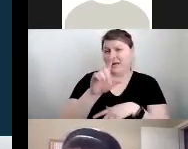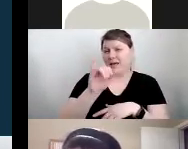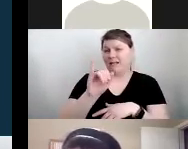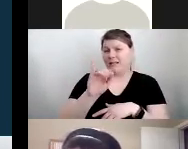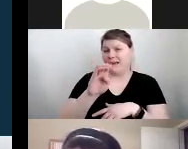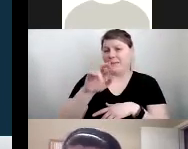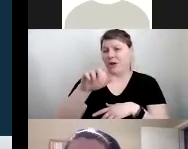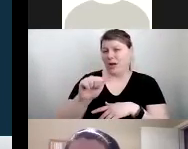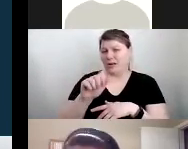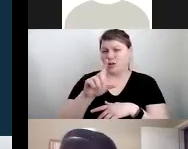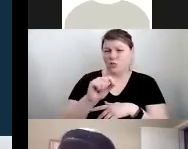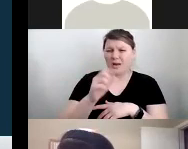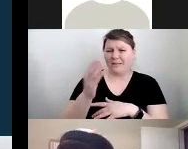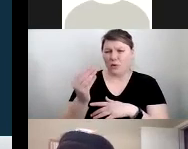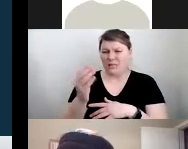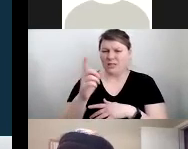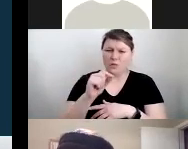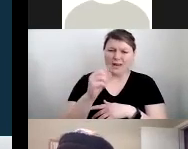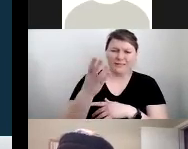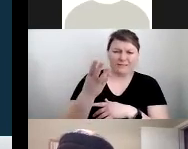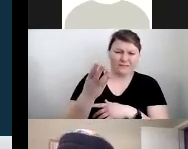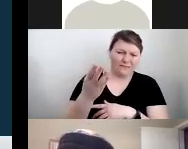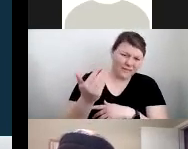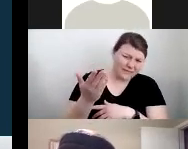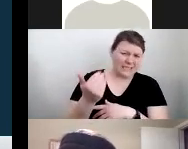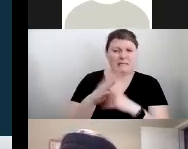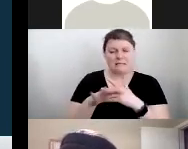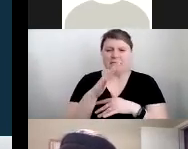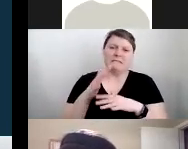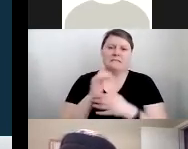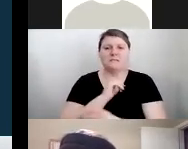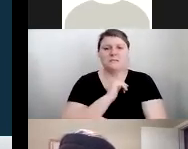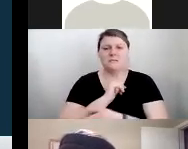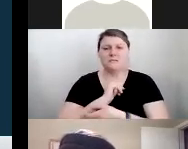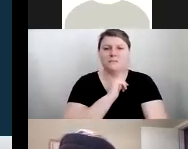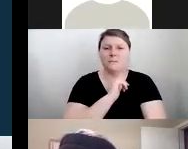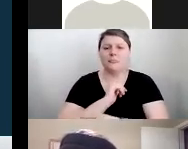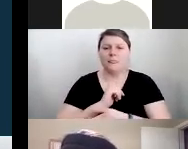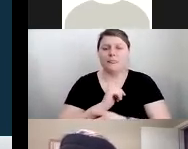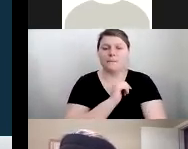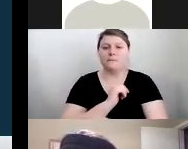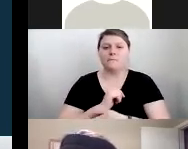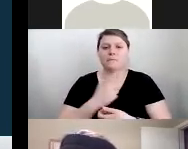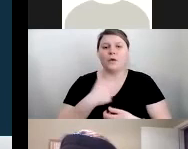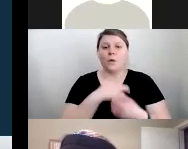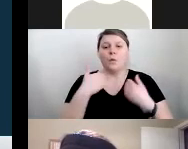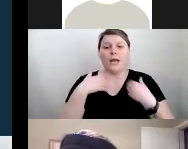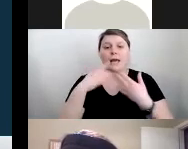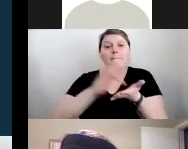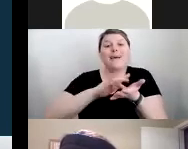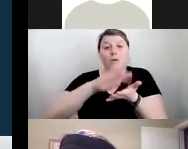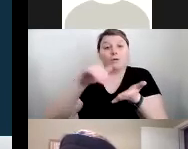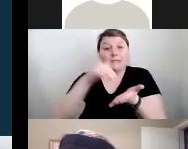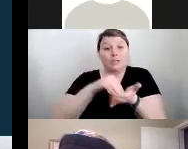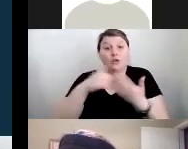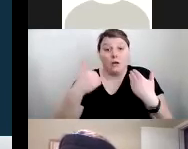in 2014, 2015, we actually had kind of a medical center that